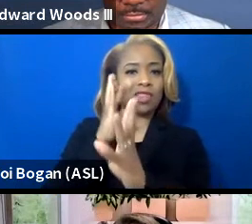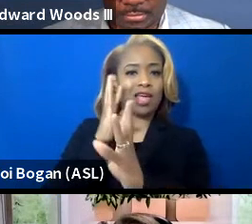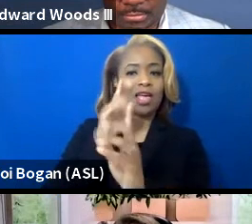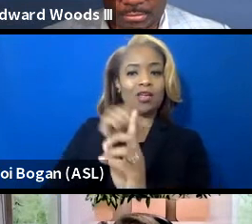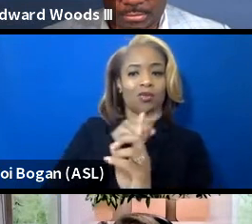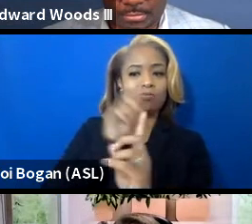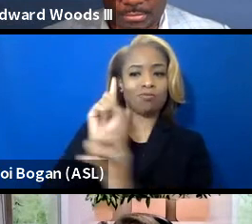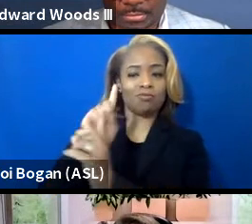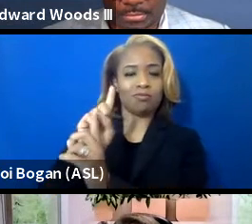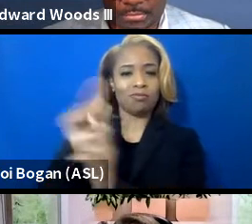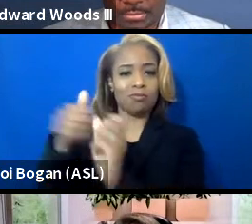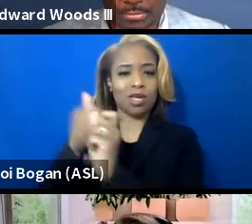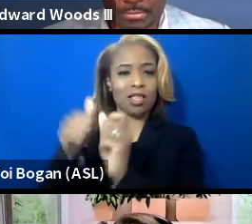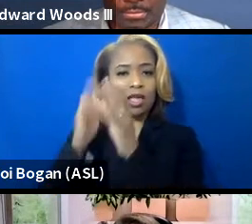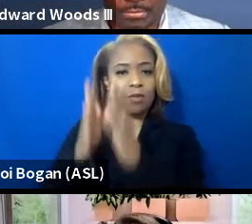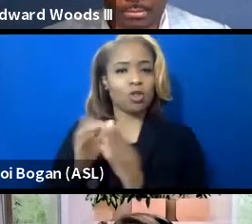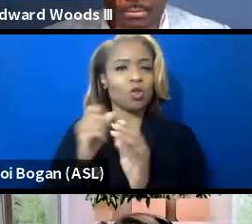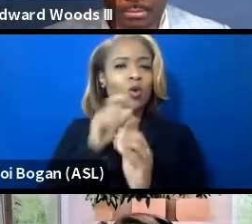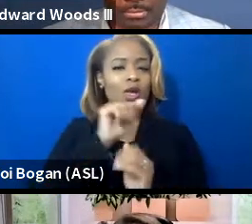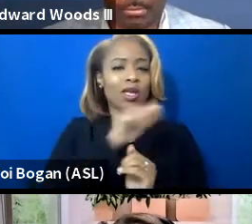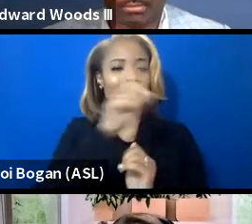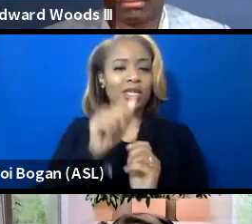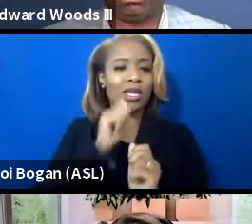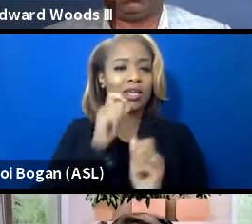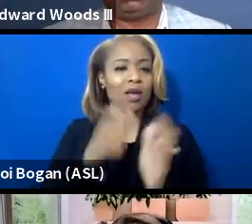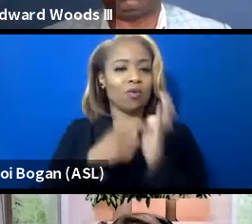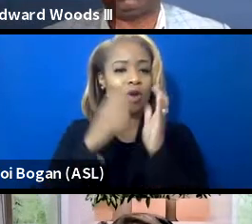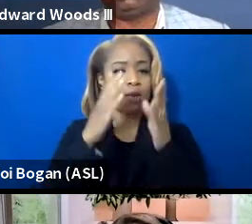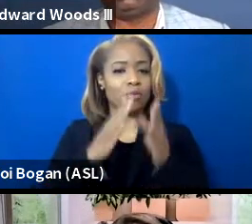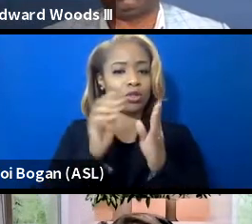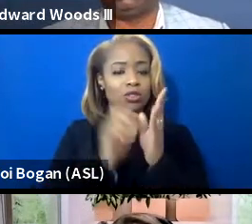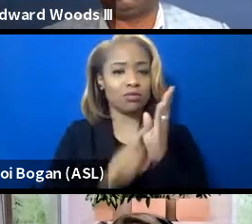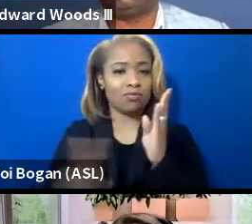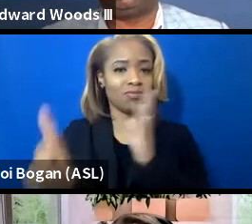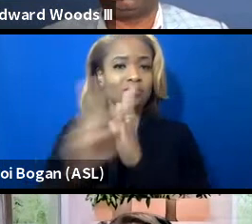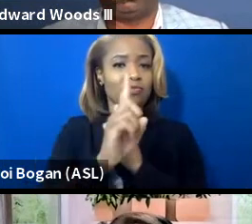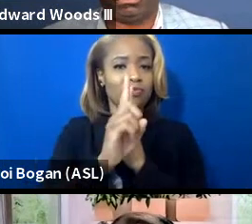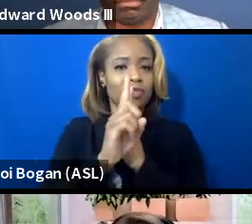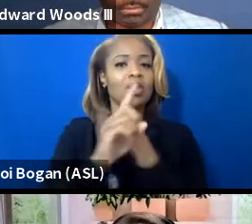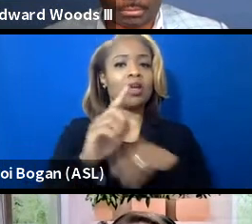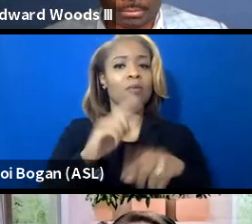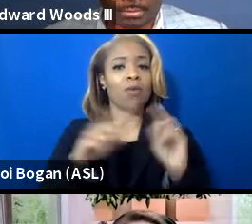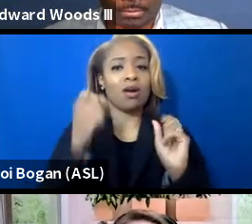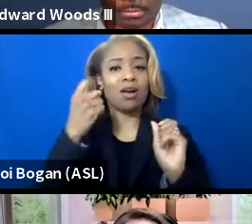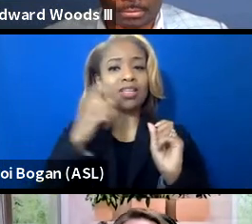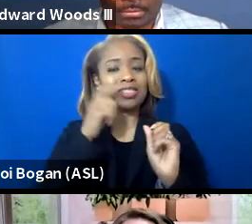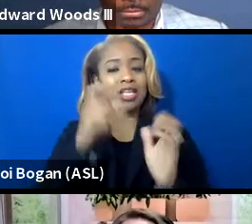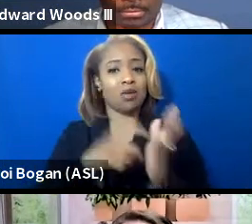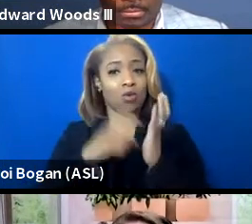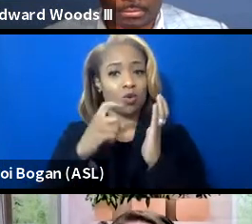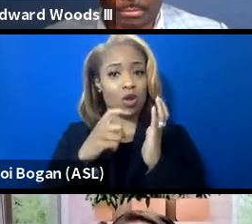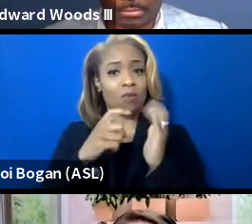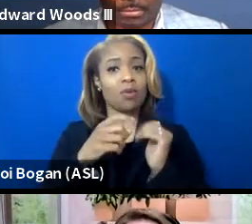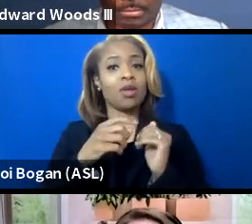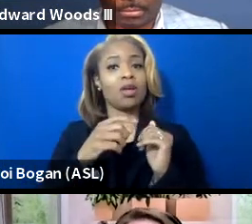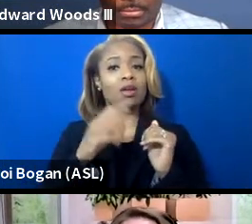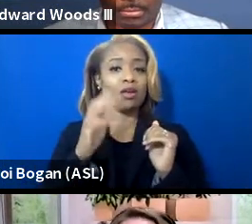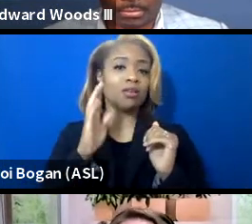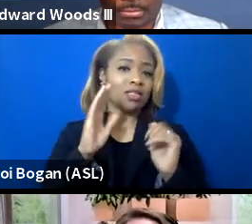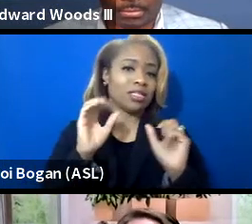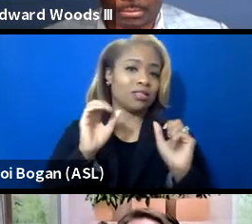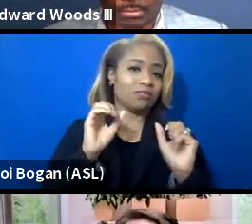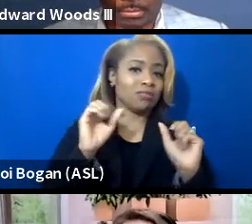require that a person be moved to the front of the line. And I would note that while it's not a requirement, it would be